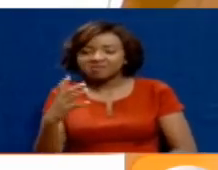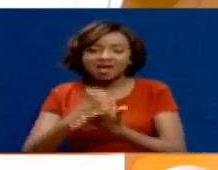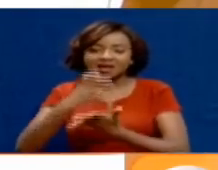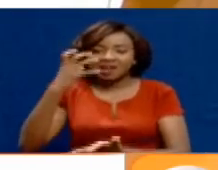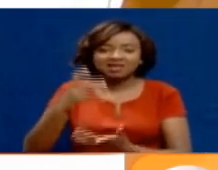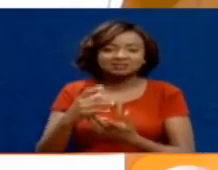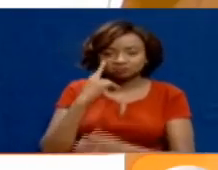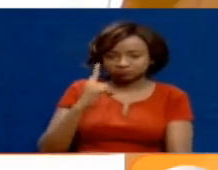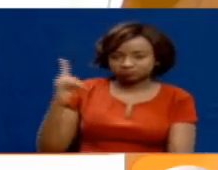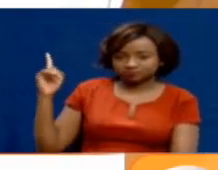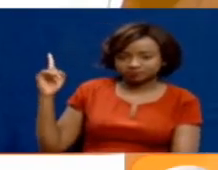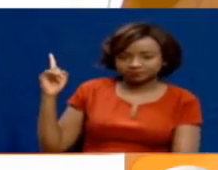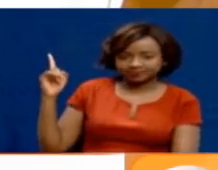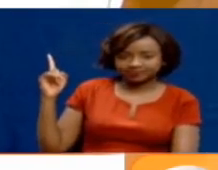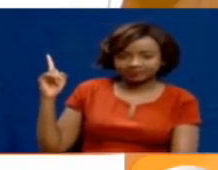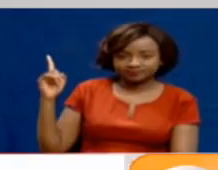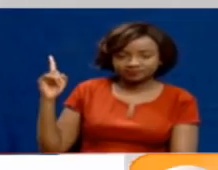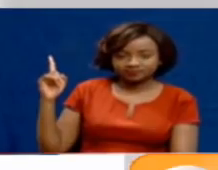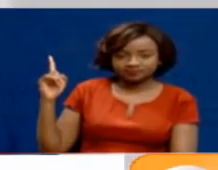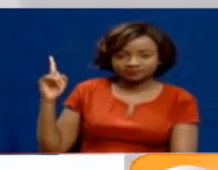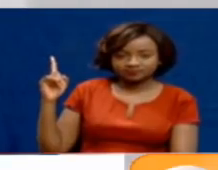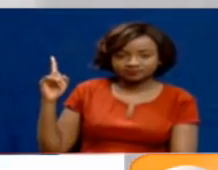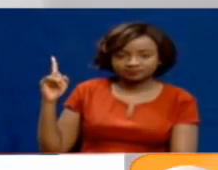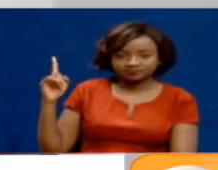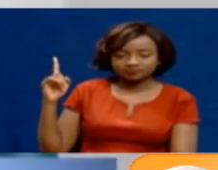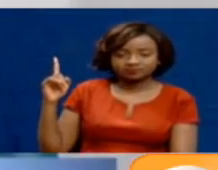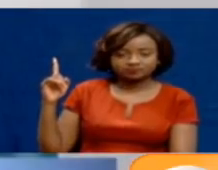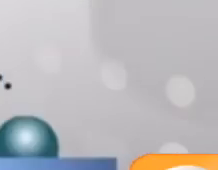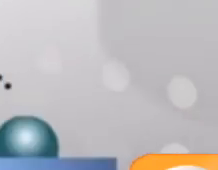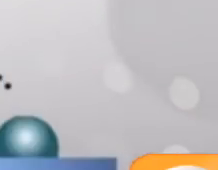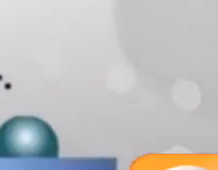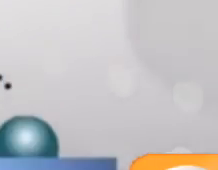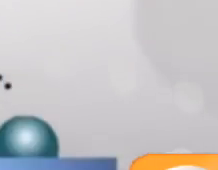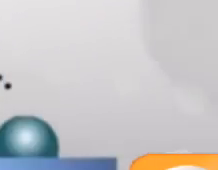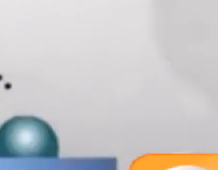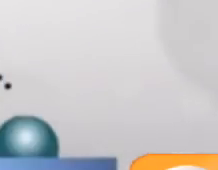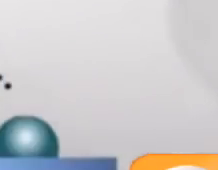keep running those graphics up on the screen, plastic. They're saying several days,